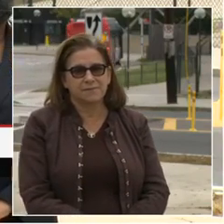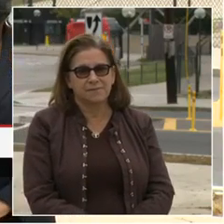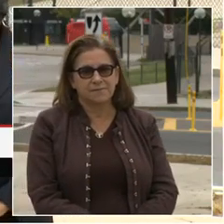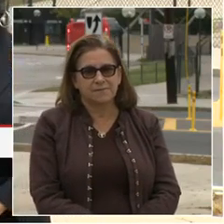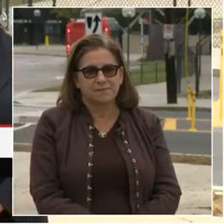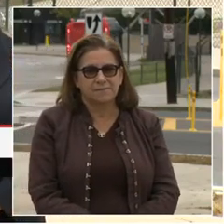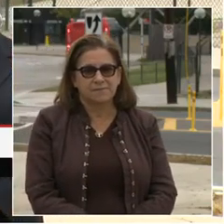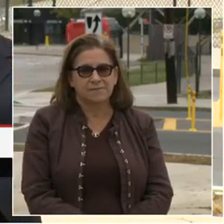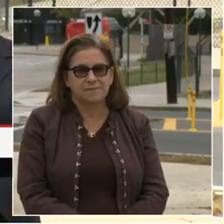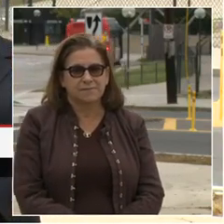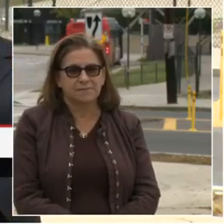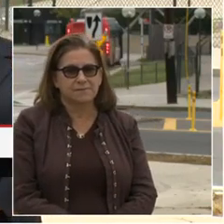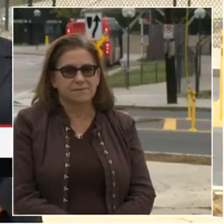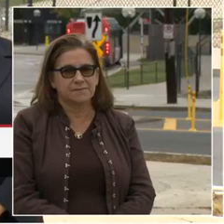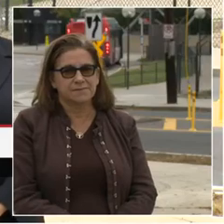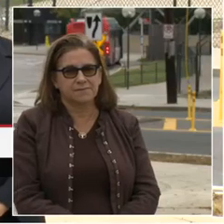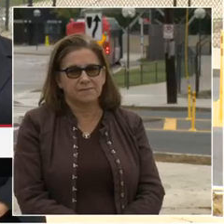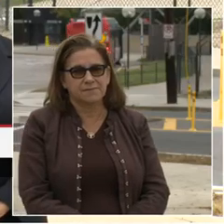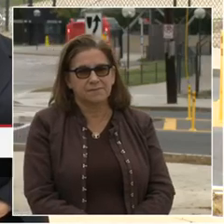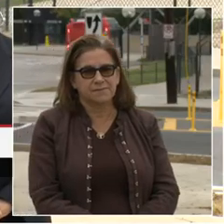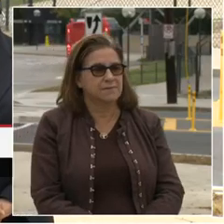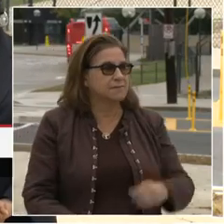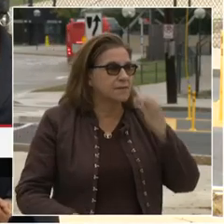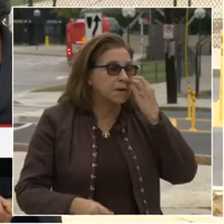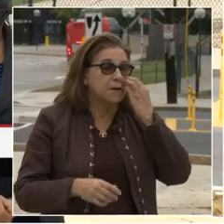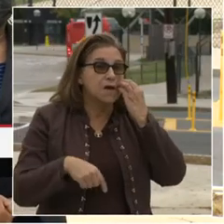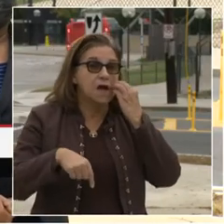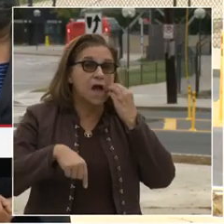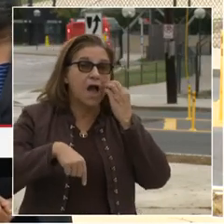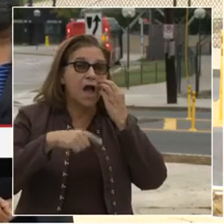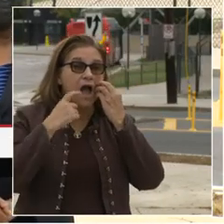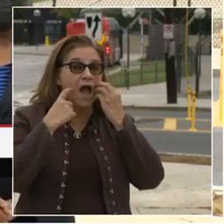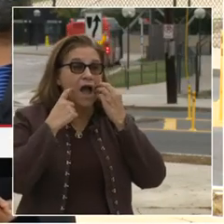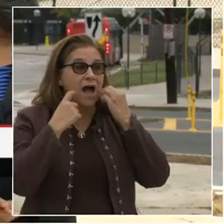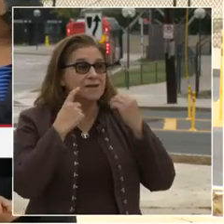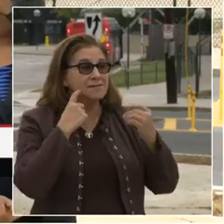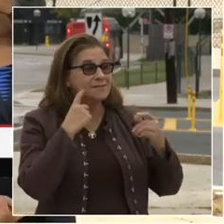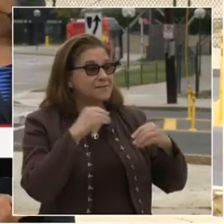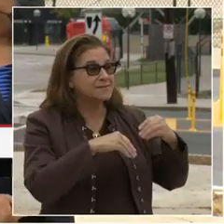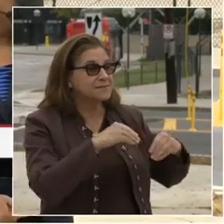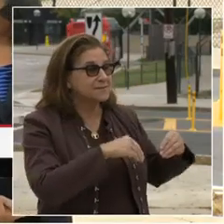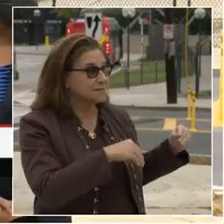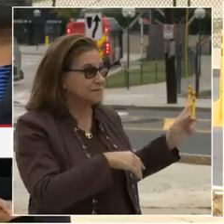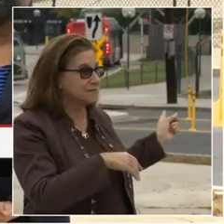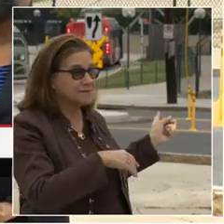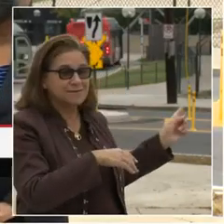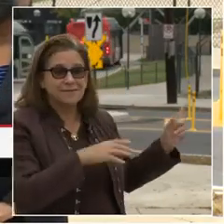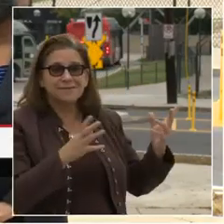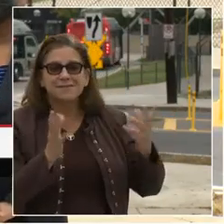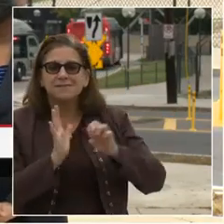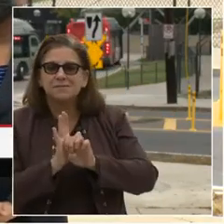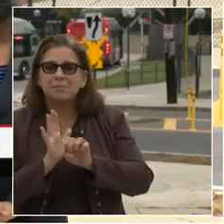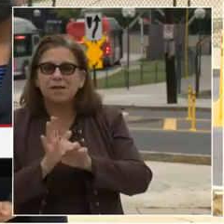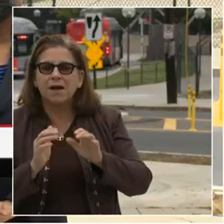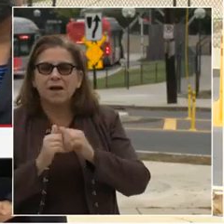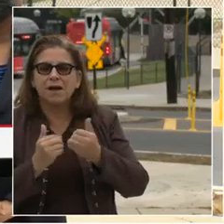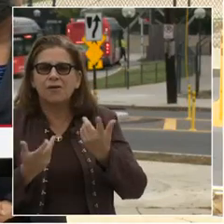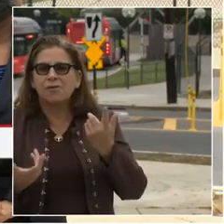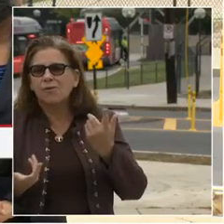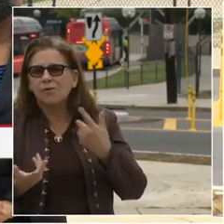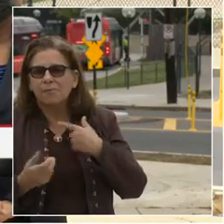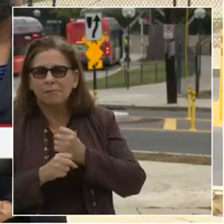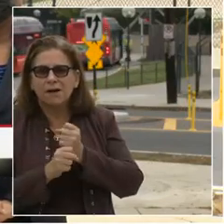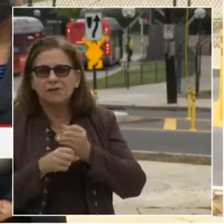we can get a safer intersection, how we can get a streetery, how we can slow down traffic. And so